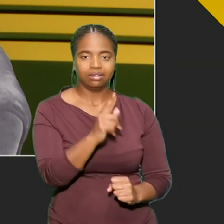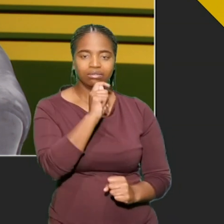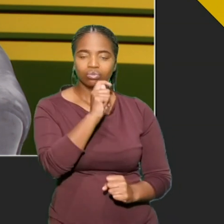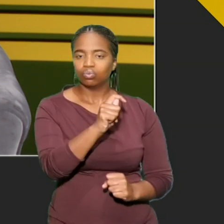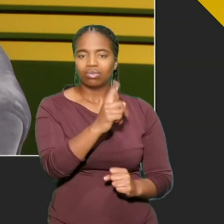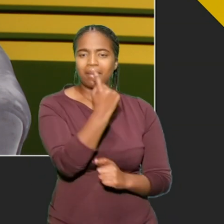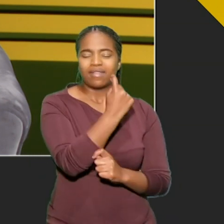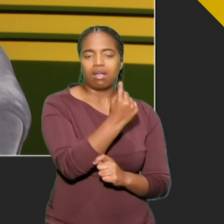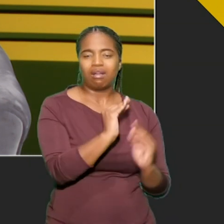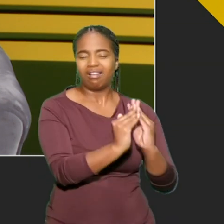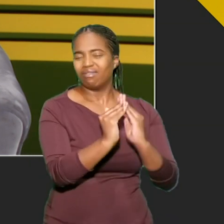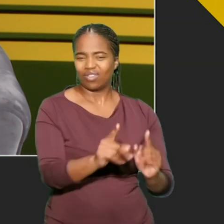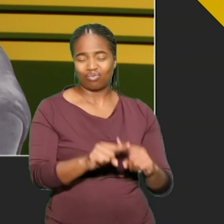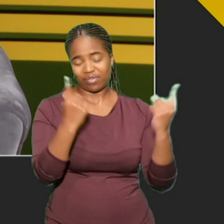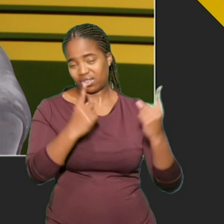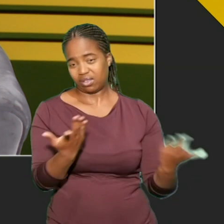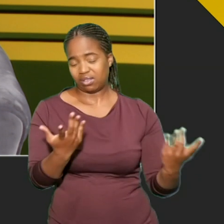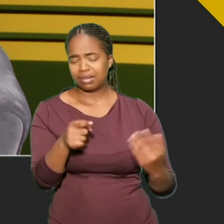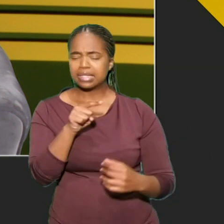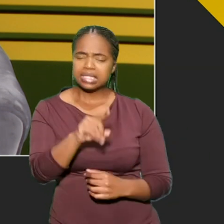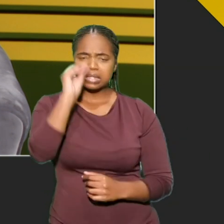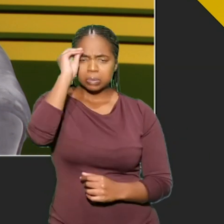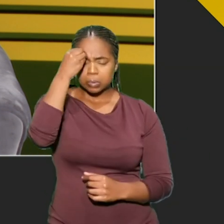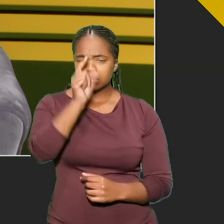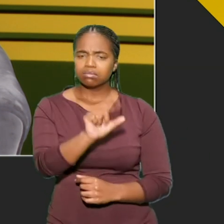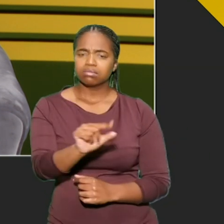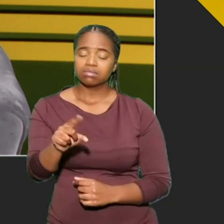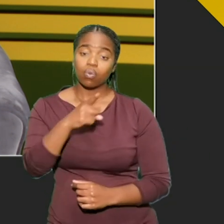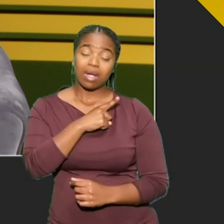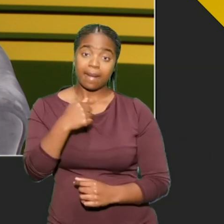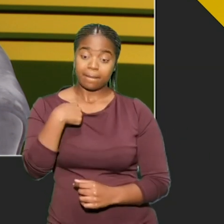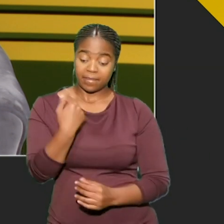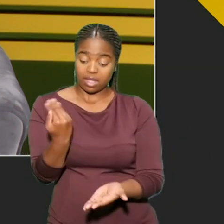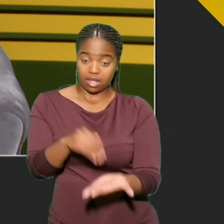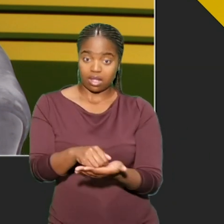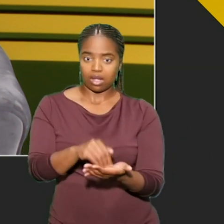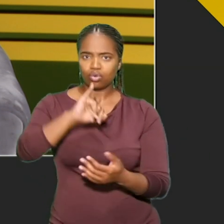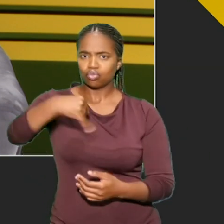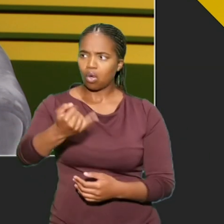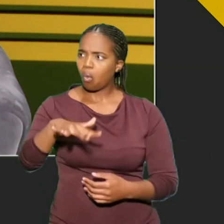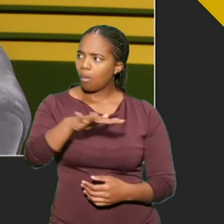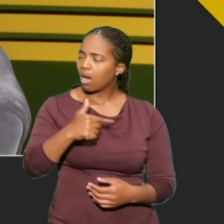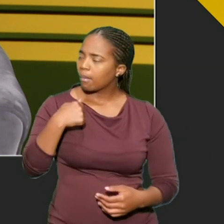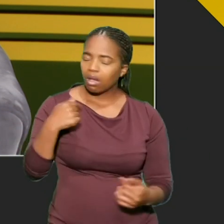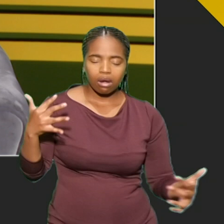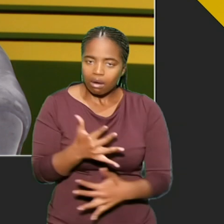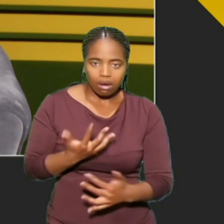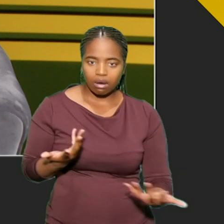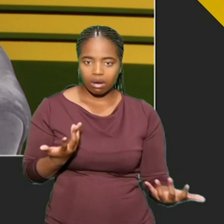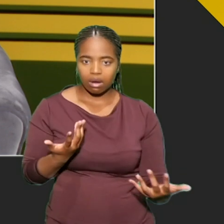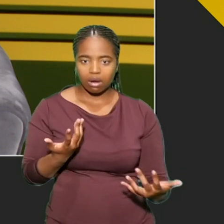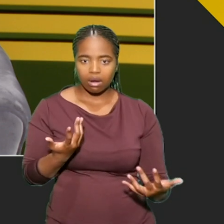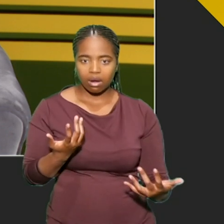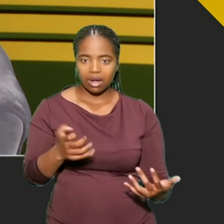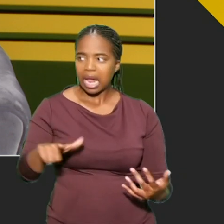komagai likodi townshiping. And this is quite a very interesting conversation because when I first came to Johannesburg, I was really shocked at how much